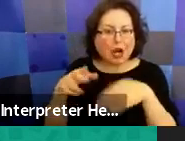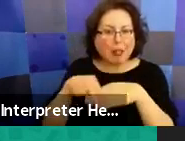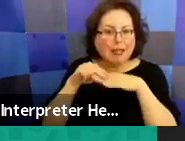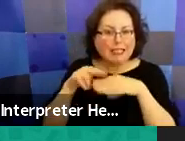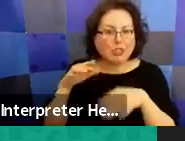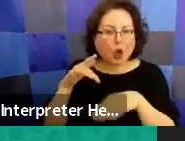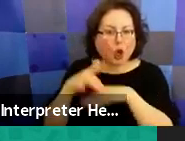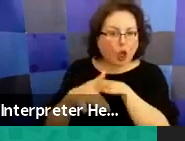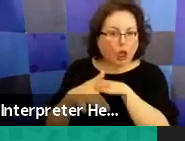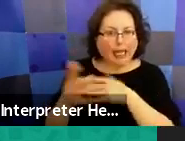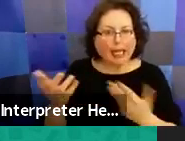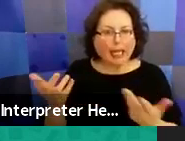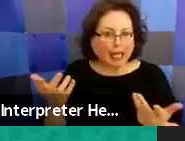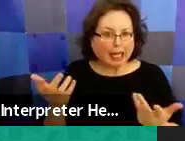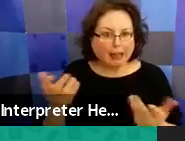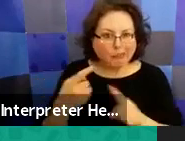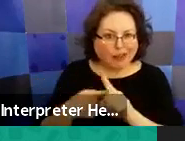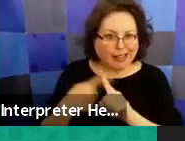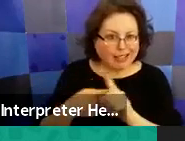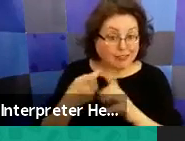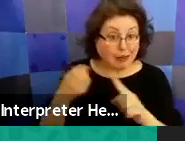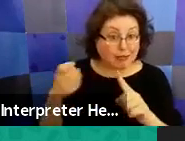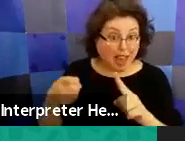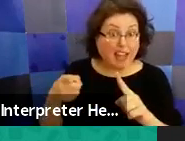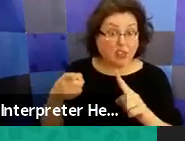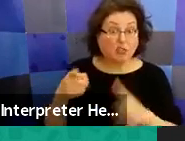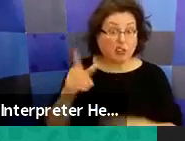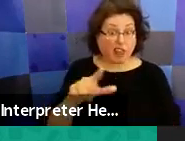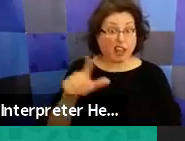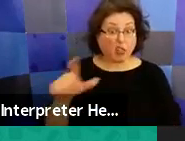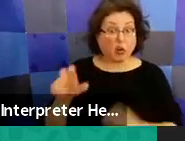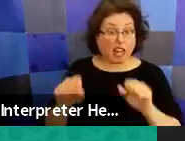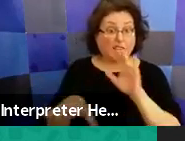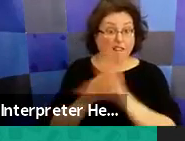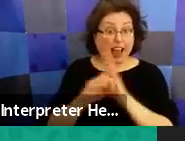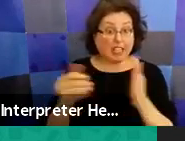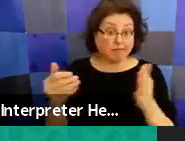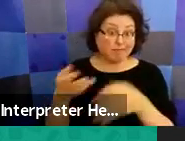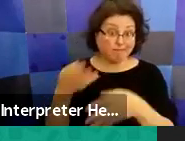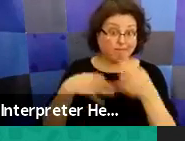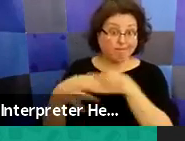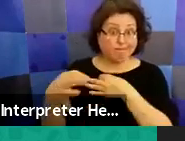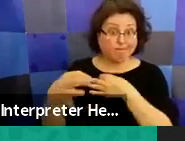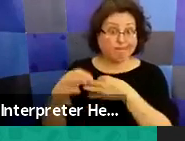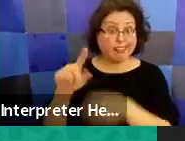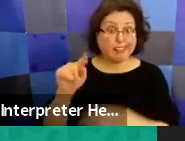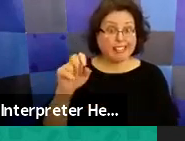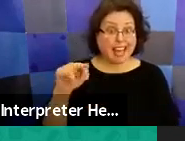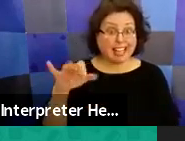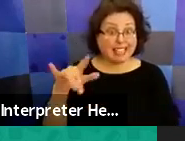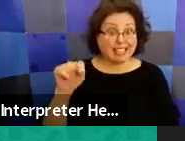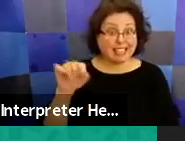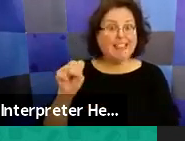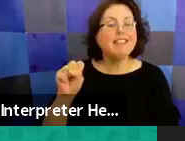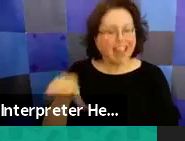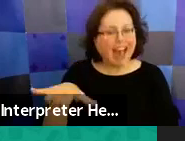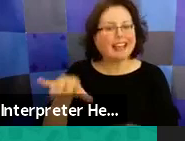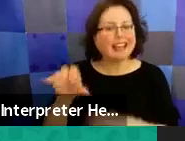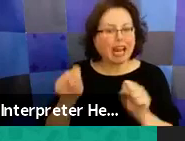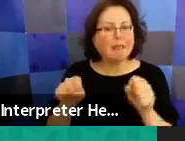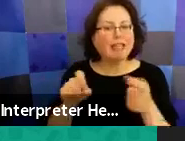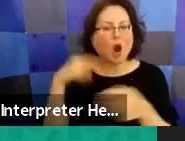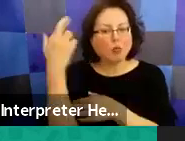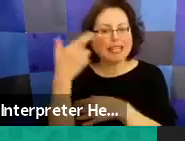to do so, if the landlord can find another tenant easily, then that could be a reasonable accommodation. So I would